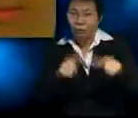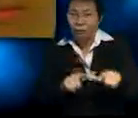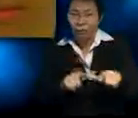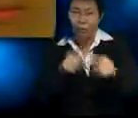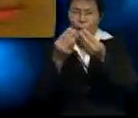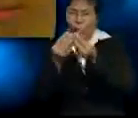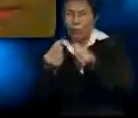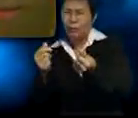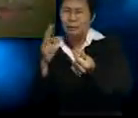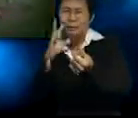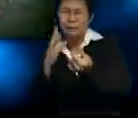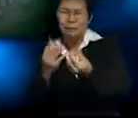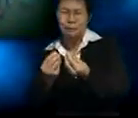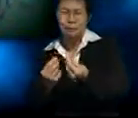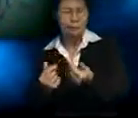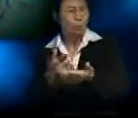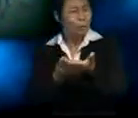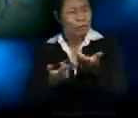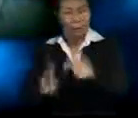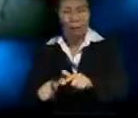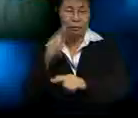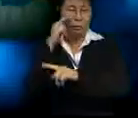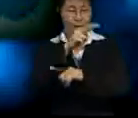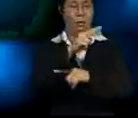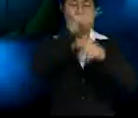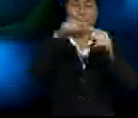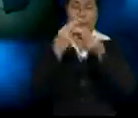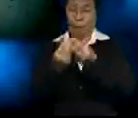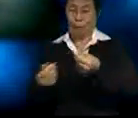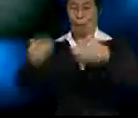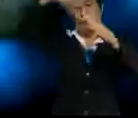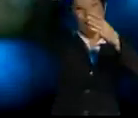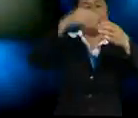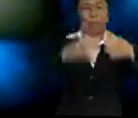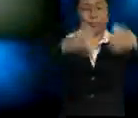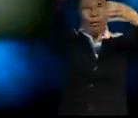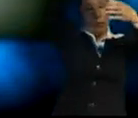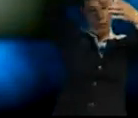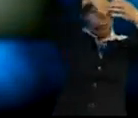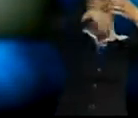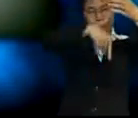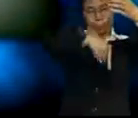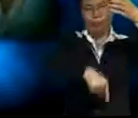to the muddy water? You see, when the muddy water passes through the water filter